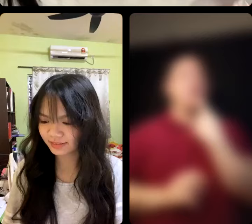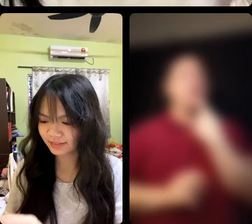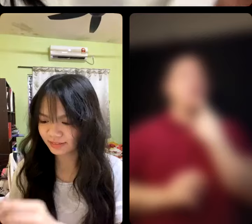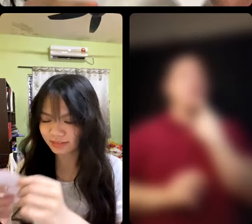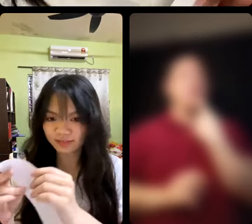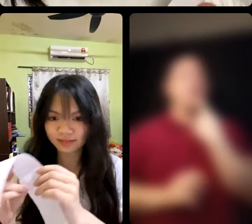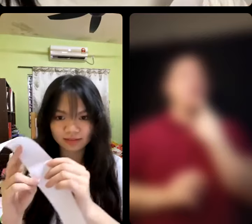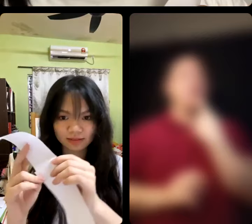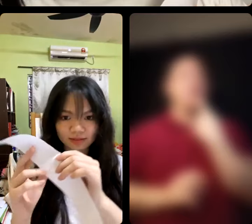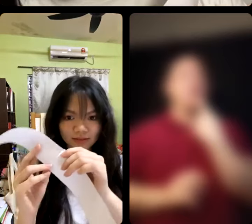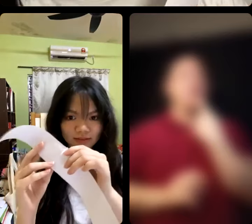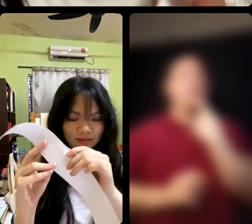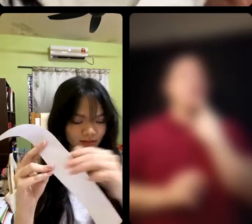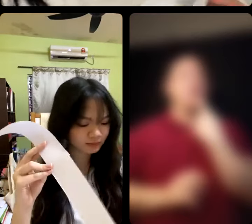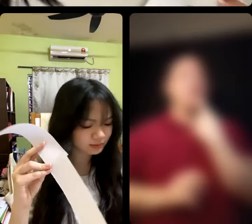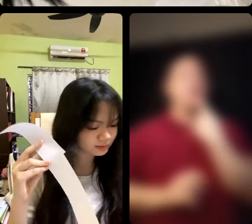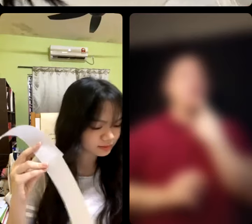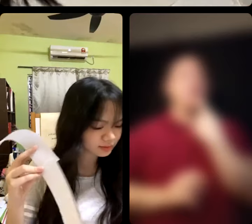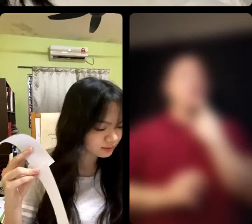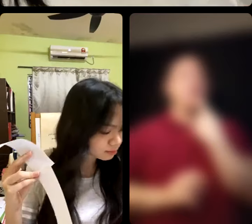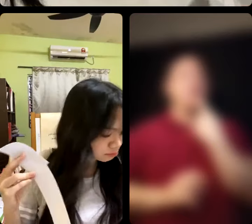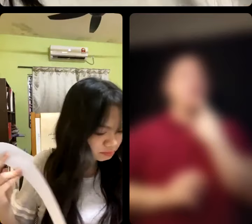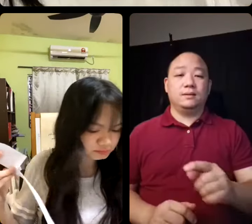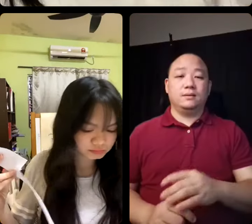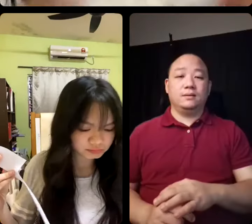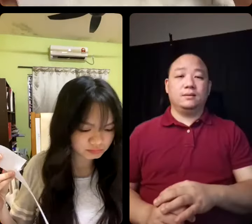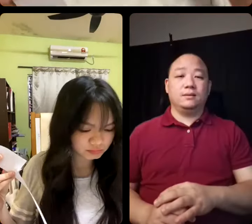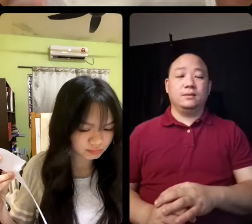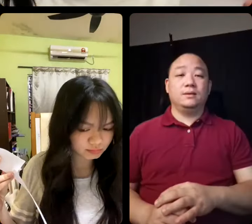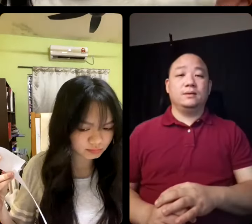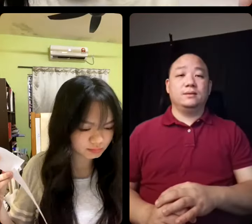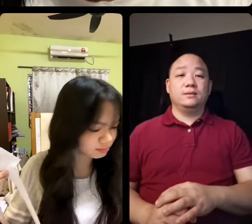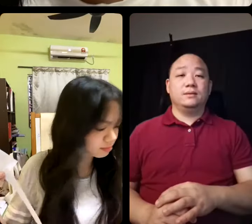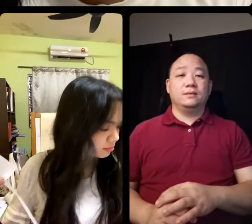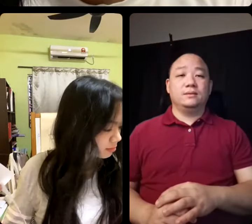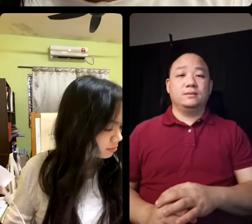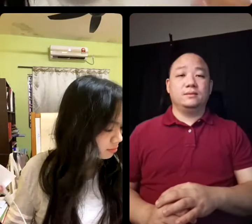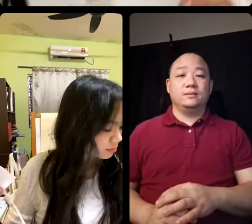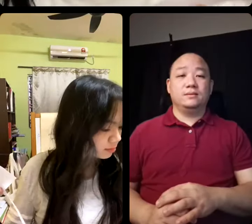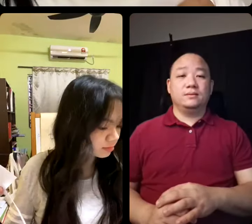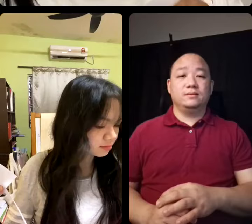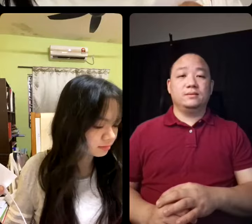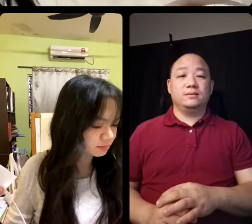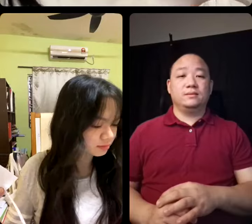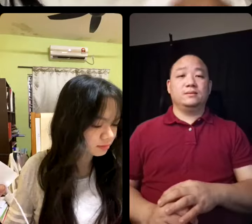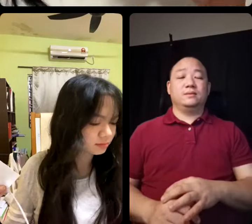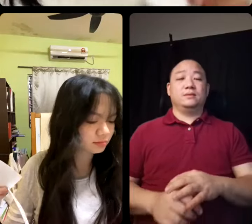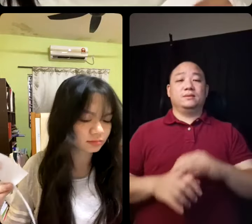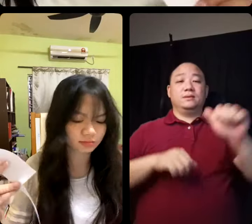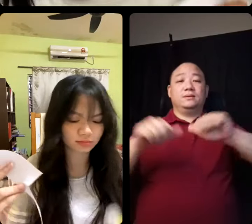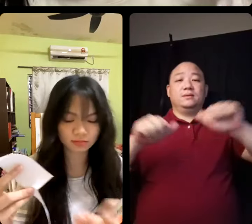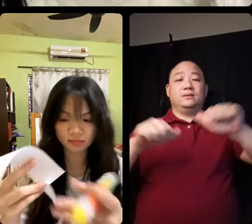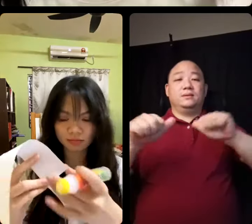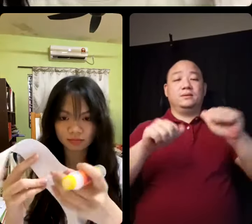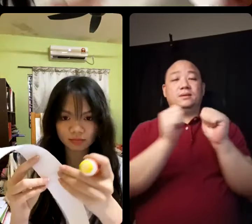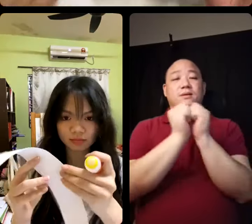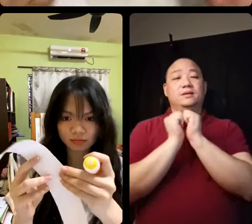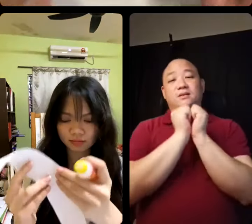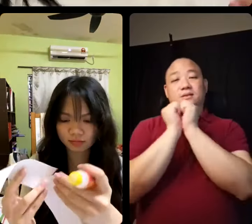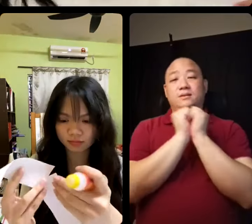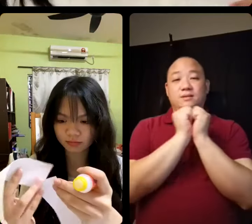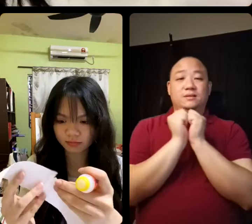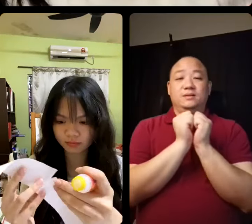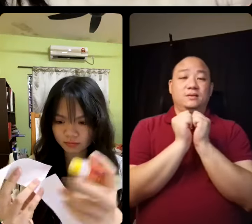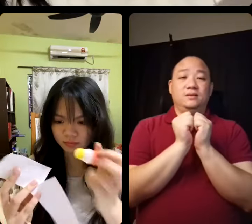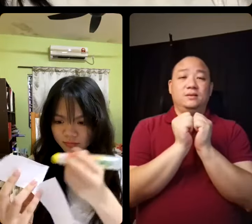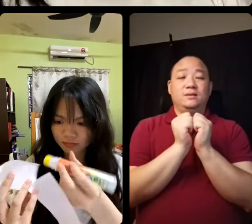alright? And untuk siapa-siapa yang baru je join live sesi ini, kita sedang buat satu aktiviti bersama-sama to find out where does our time